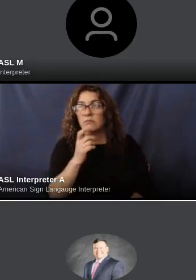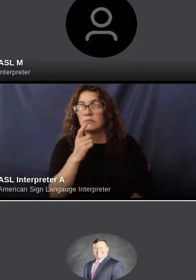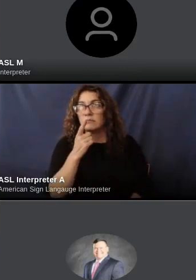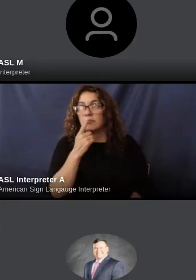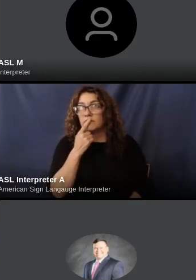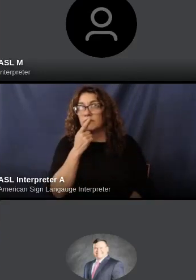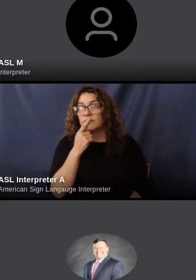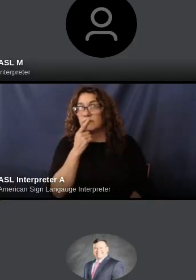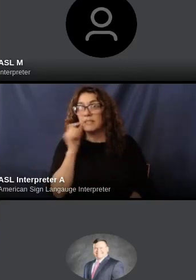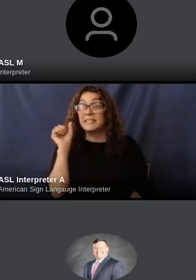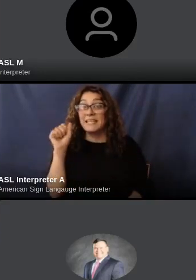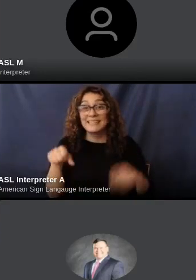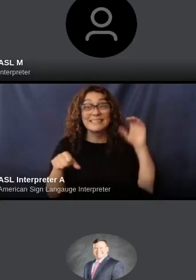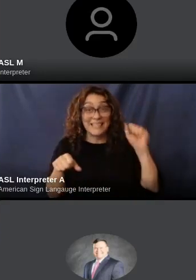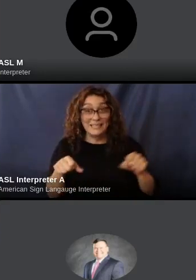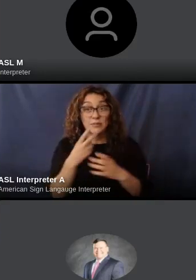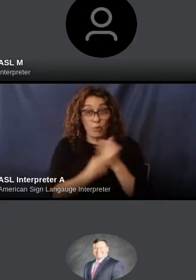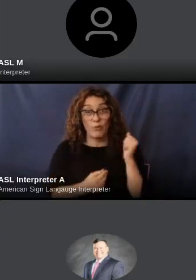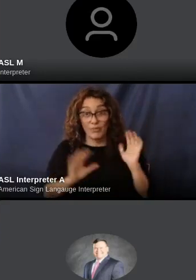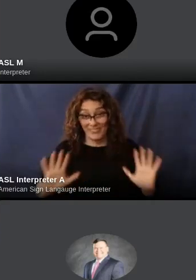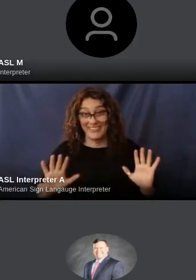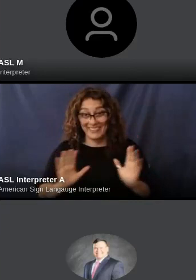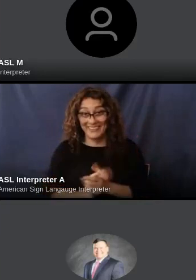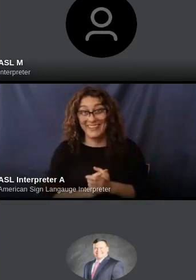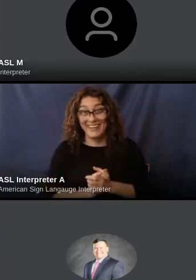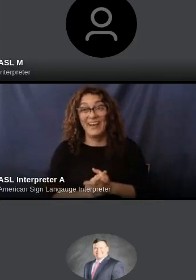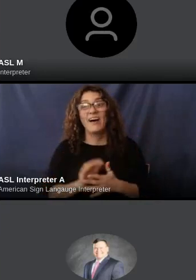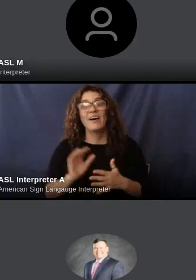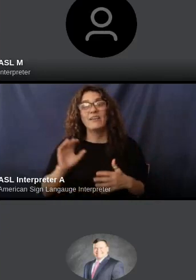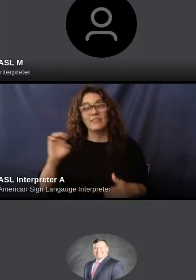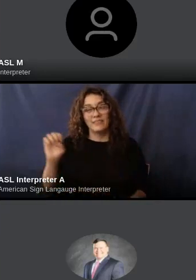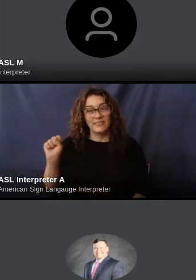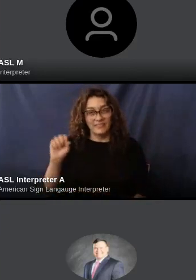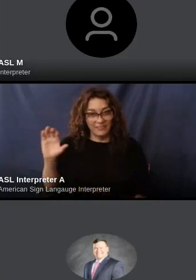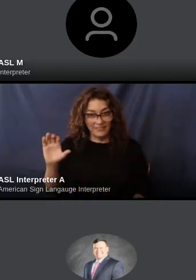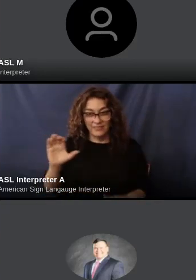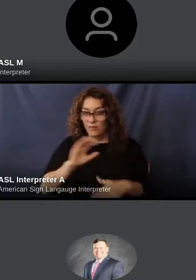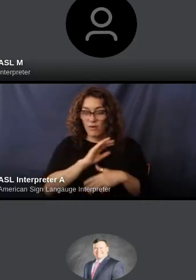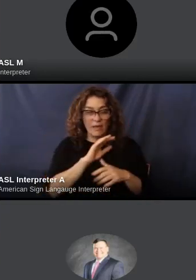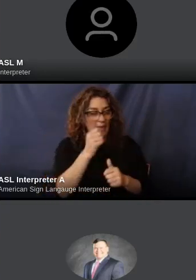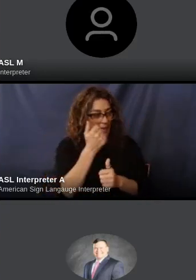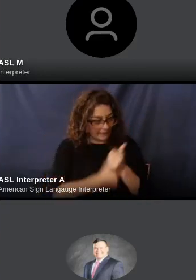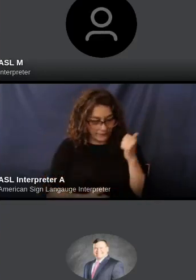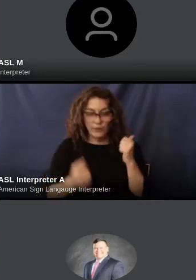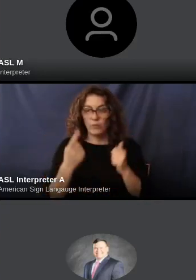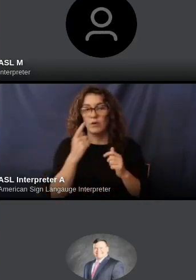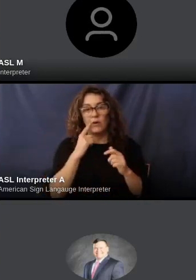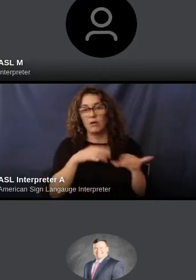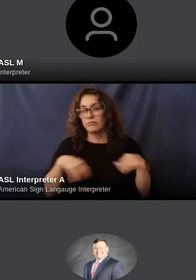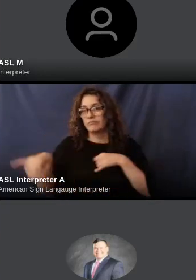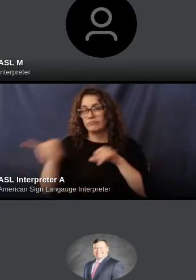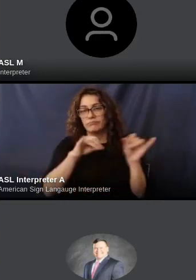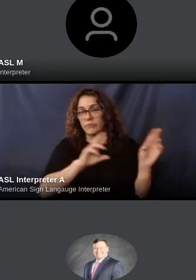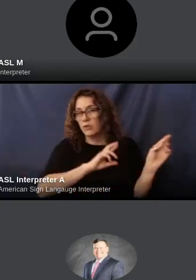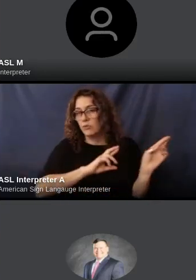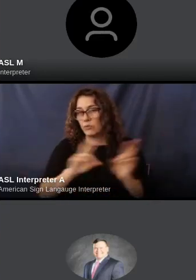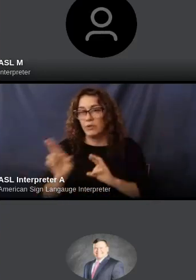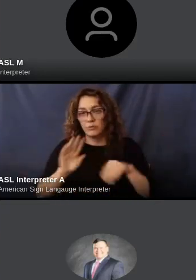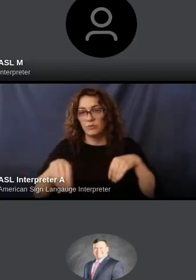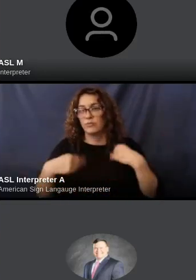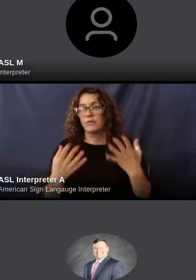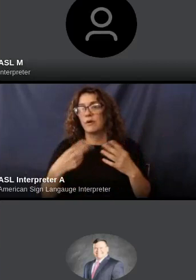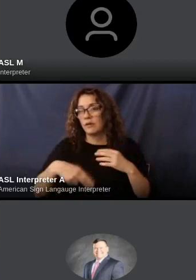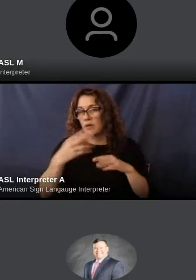Yes and yes. All of your education service centers are equipped to provide high impact tutoring training and equipped